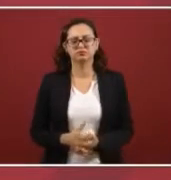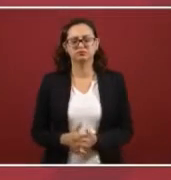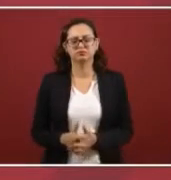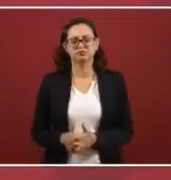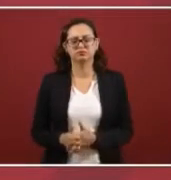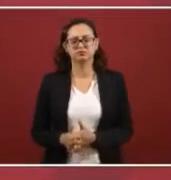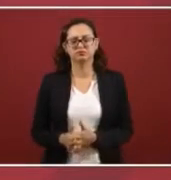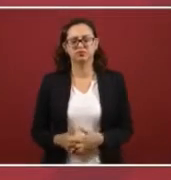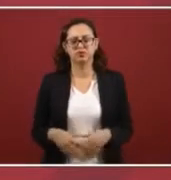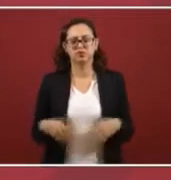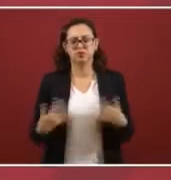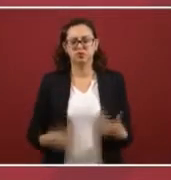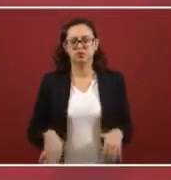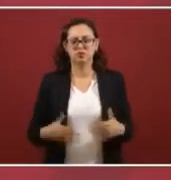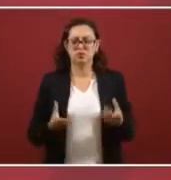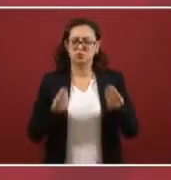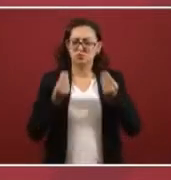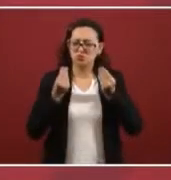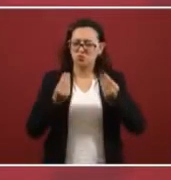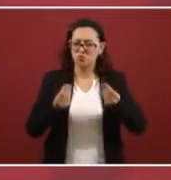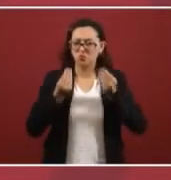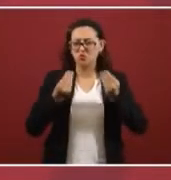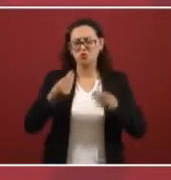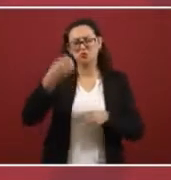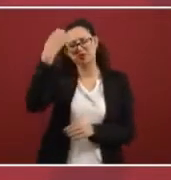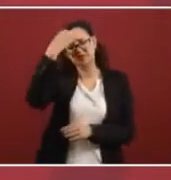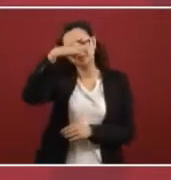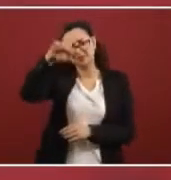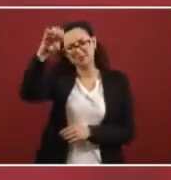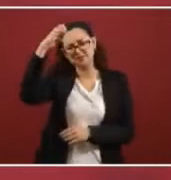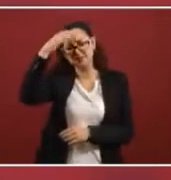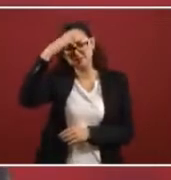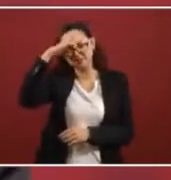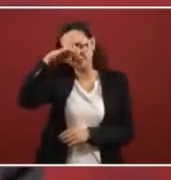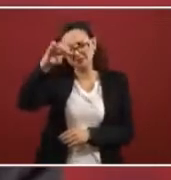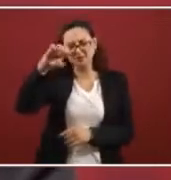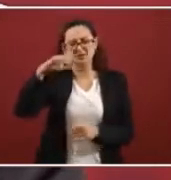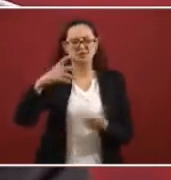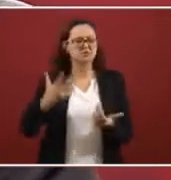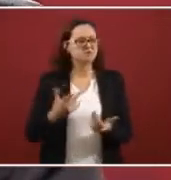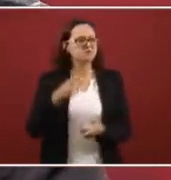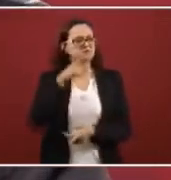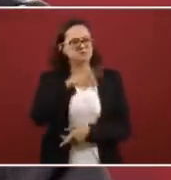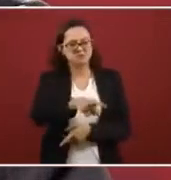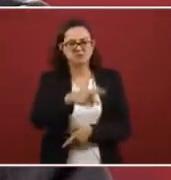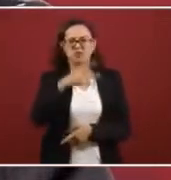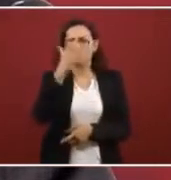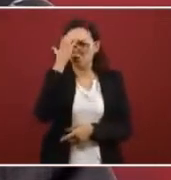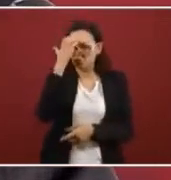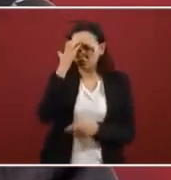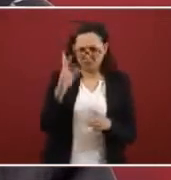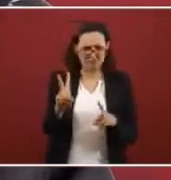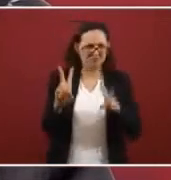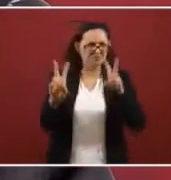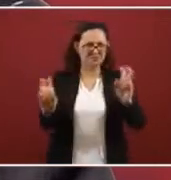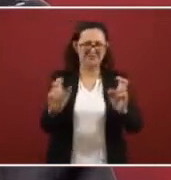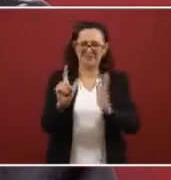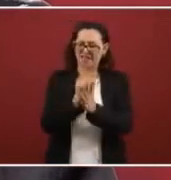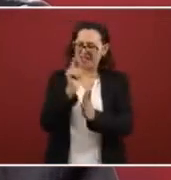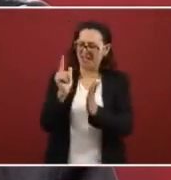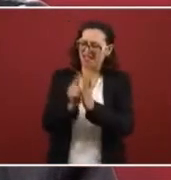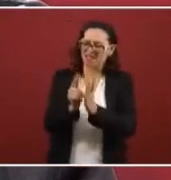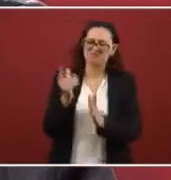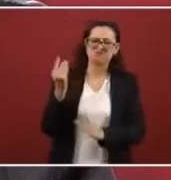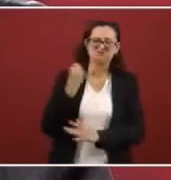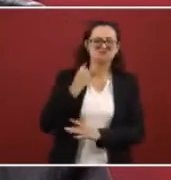Tiene mucha experiencia, and she has lots of experience en todo lo que tiene que ver in con everything. Justicia. Es una